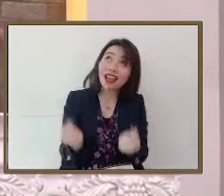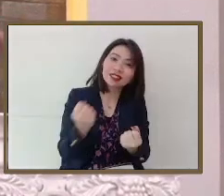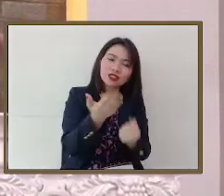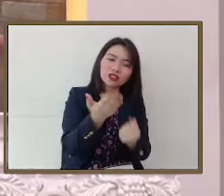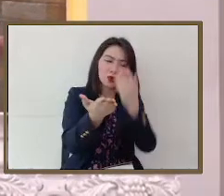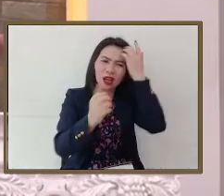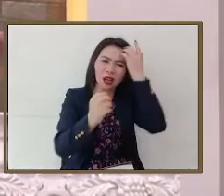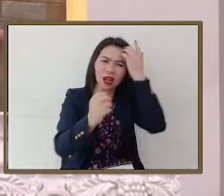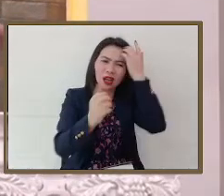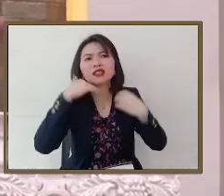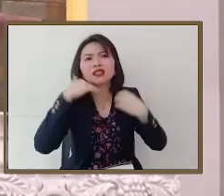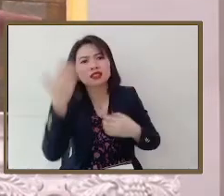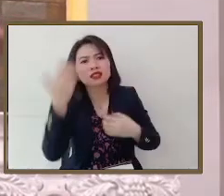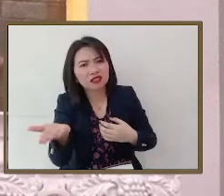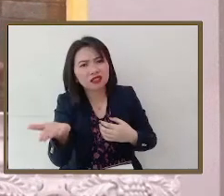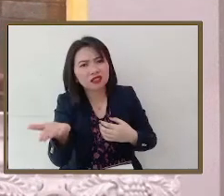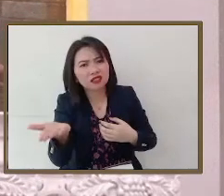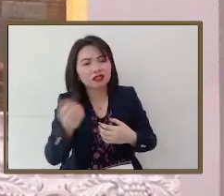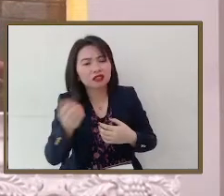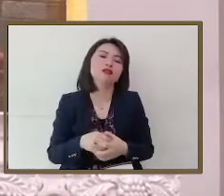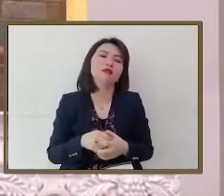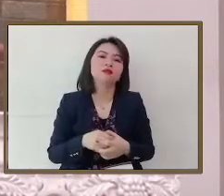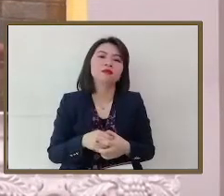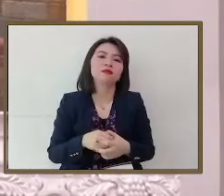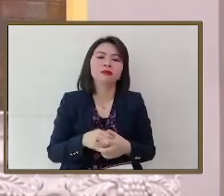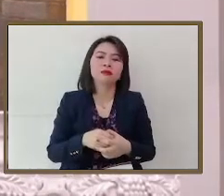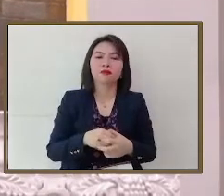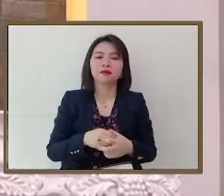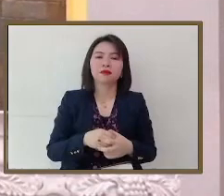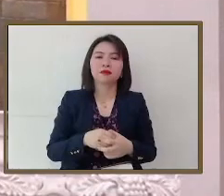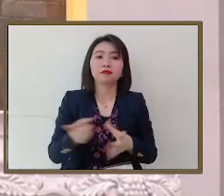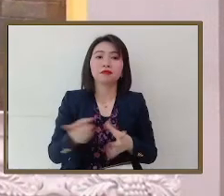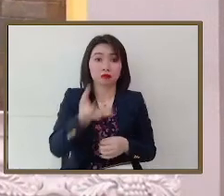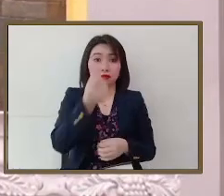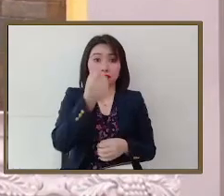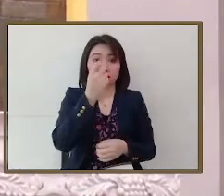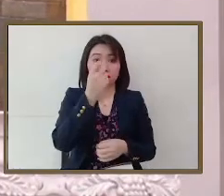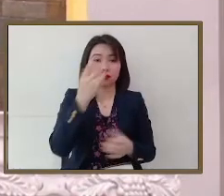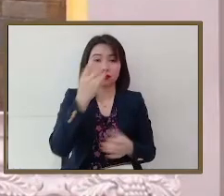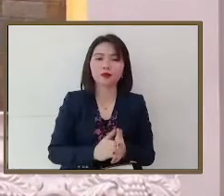mamamatay. Now, do you understand this? Now,